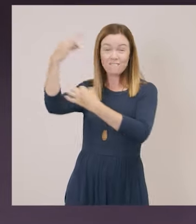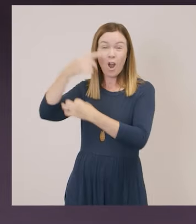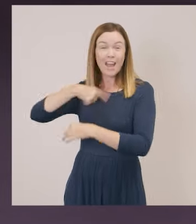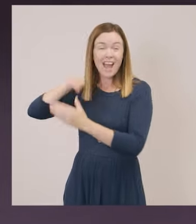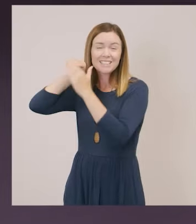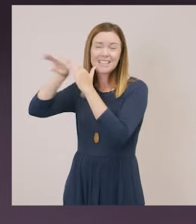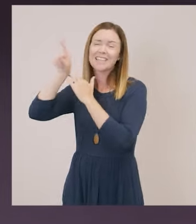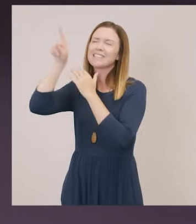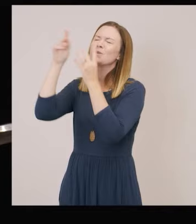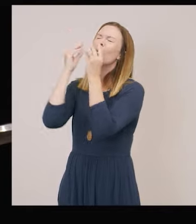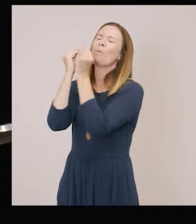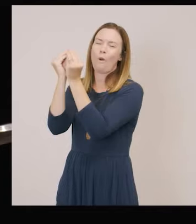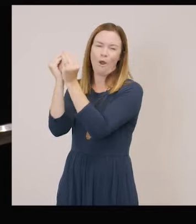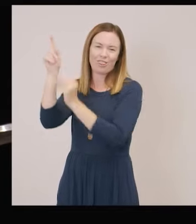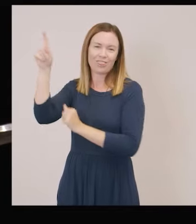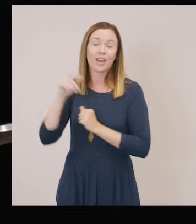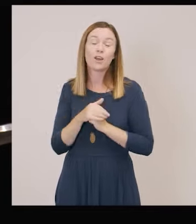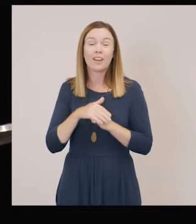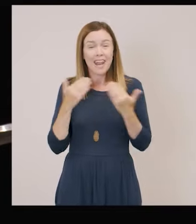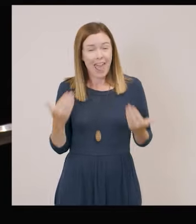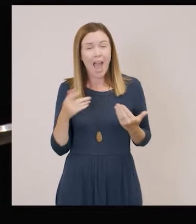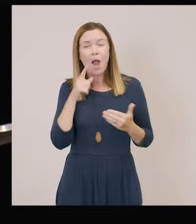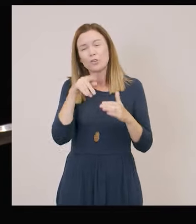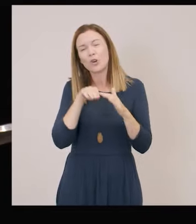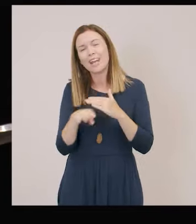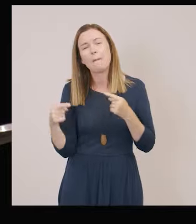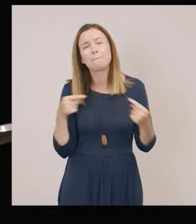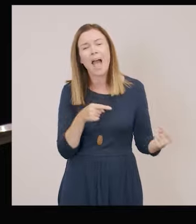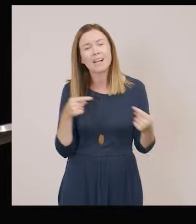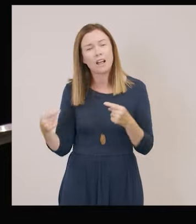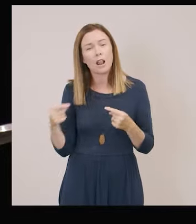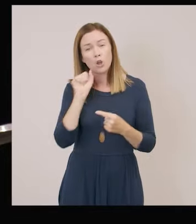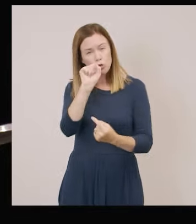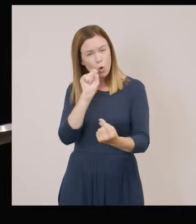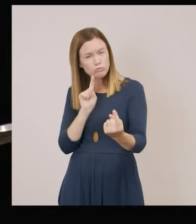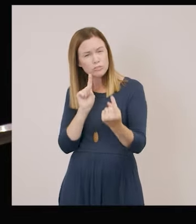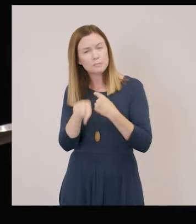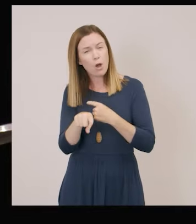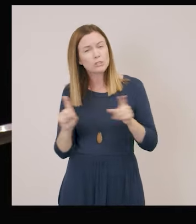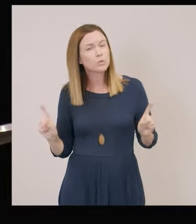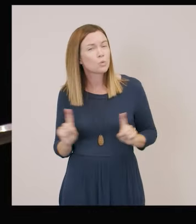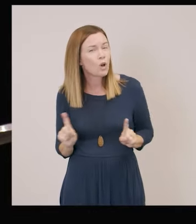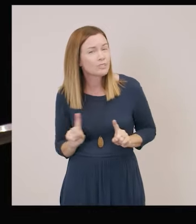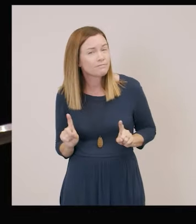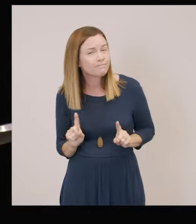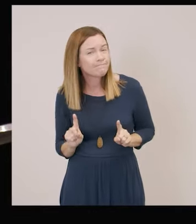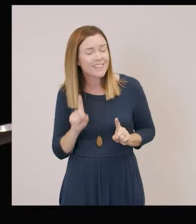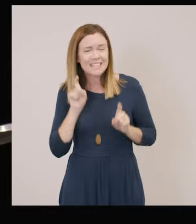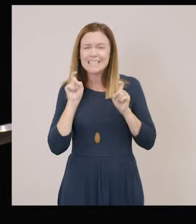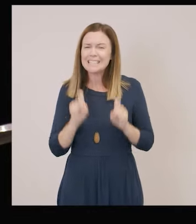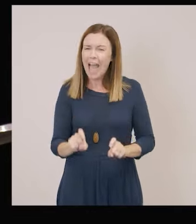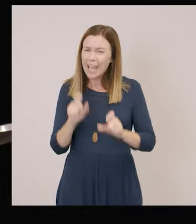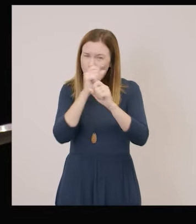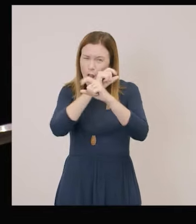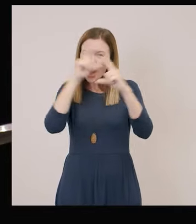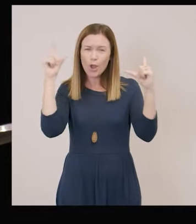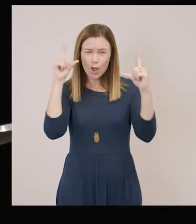it. You're in a battle right now. How will you respond? Stay